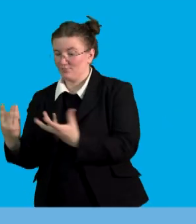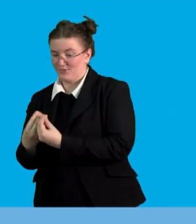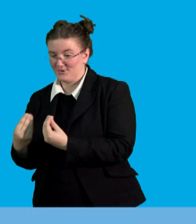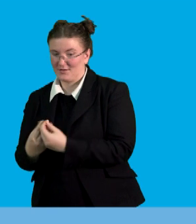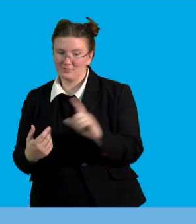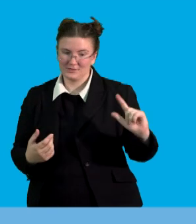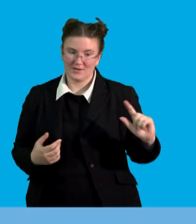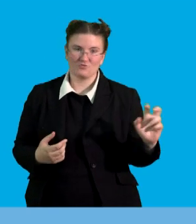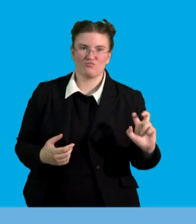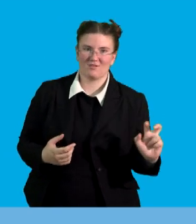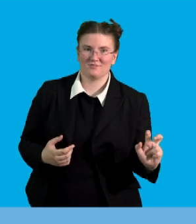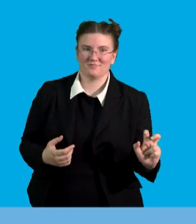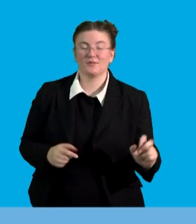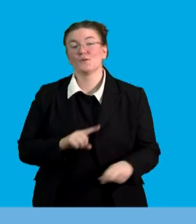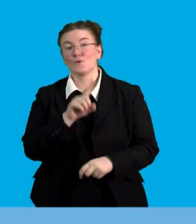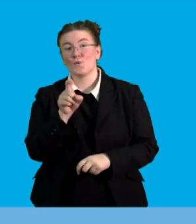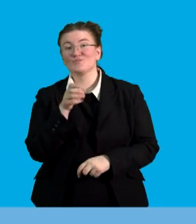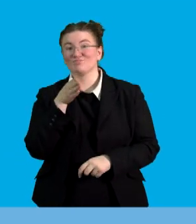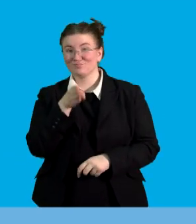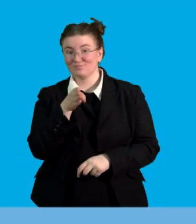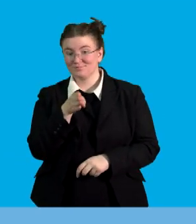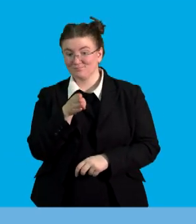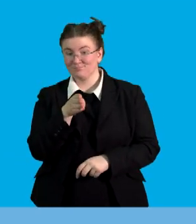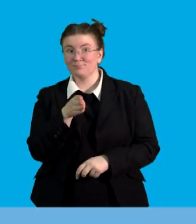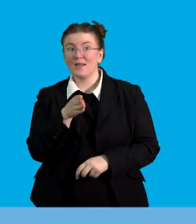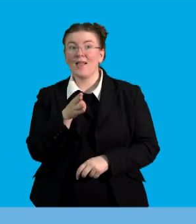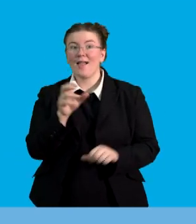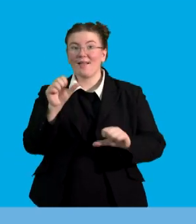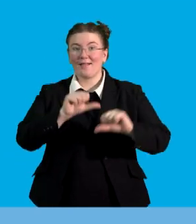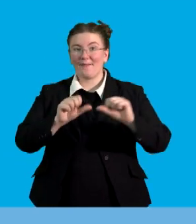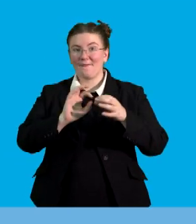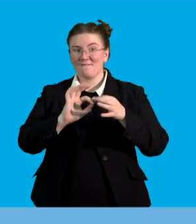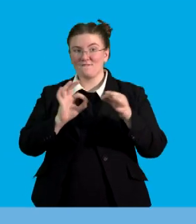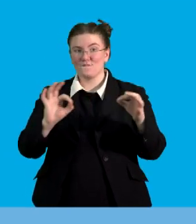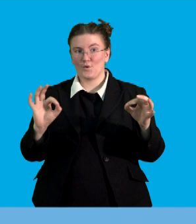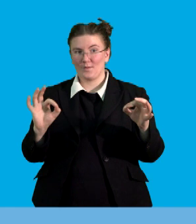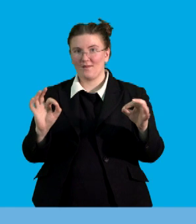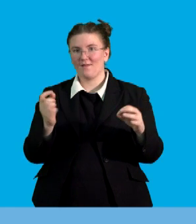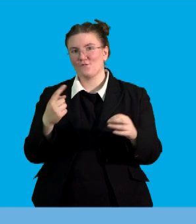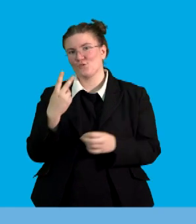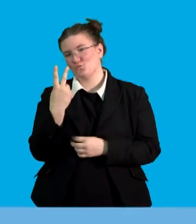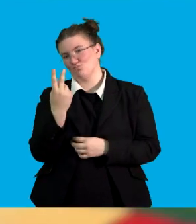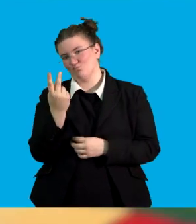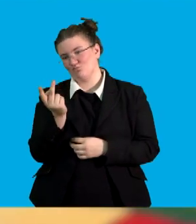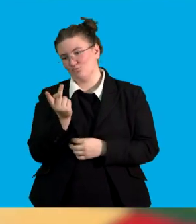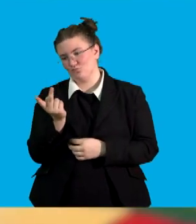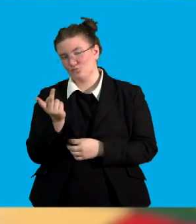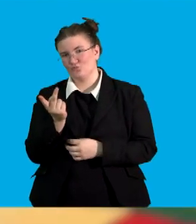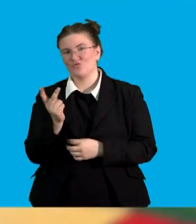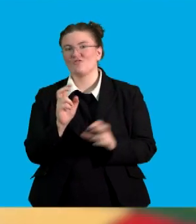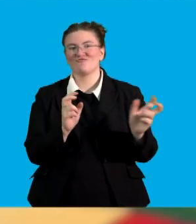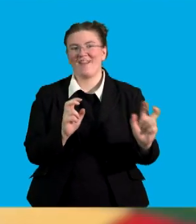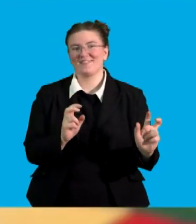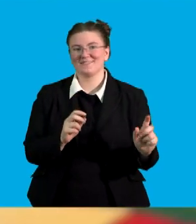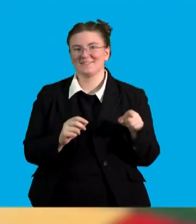side, reactants. So question is, give the chemical formula of the two reactants. So what are the two